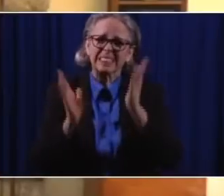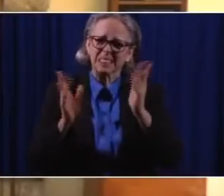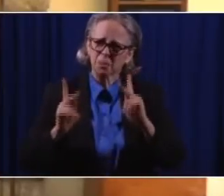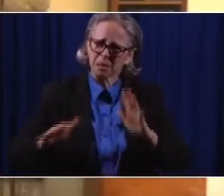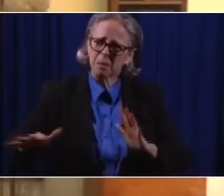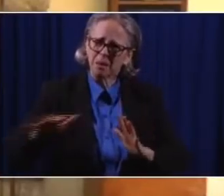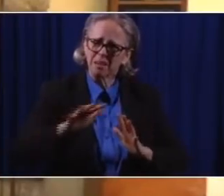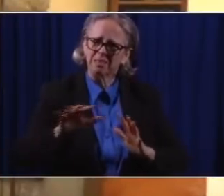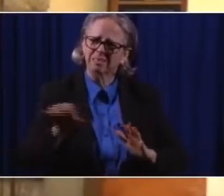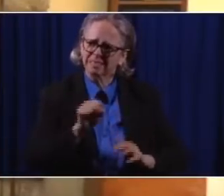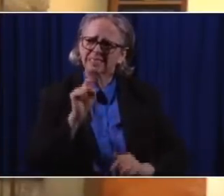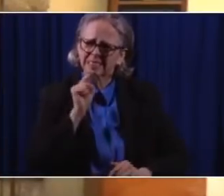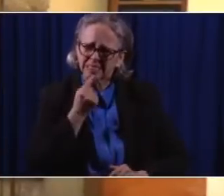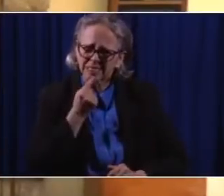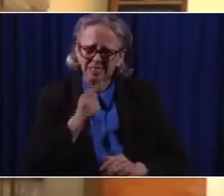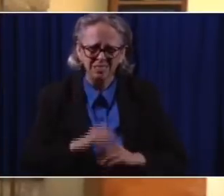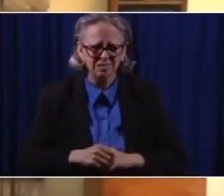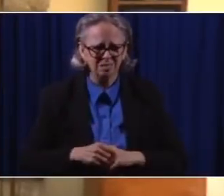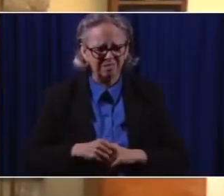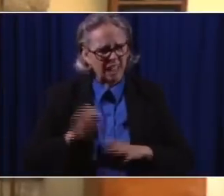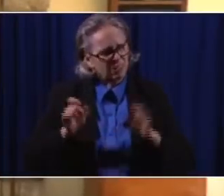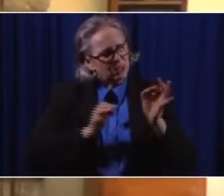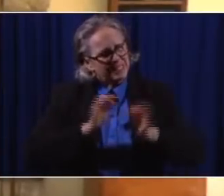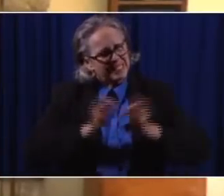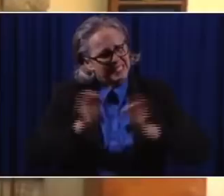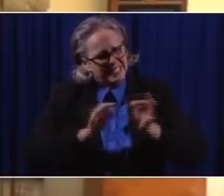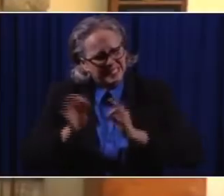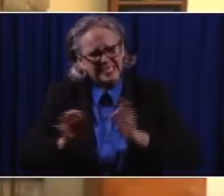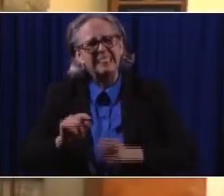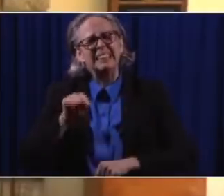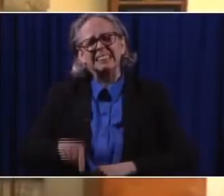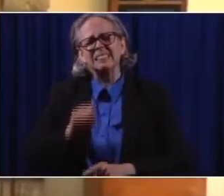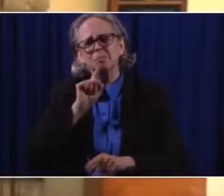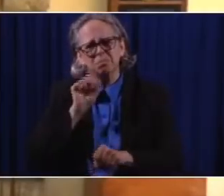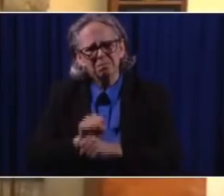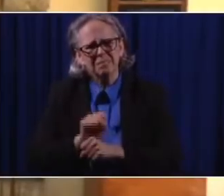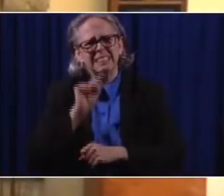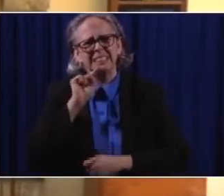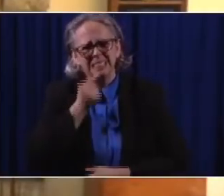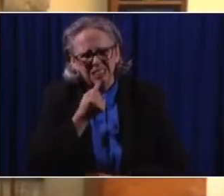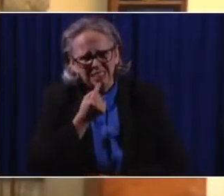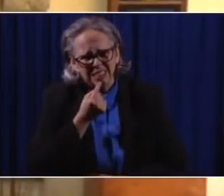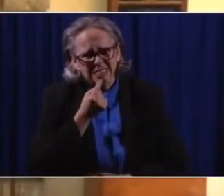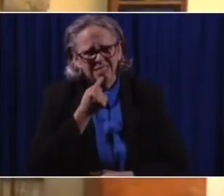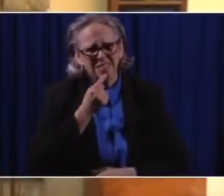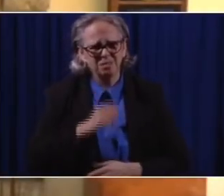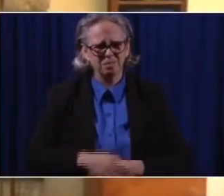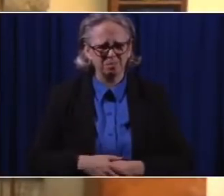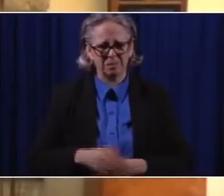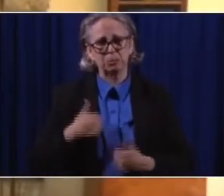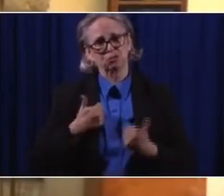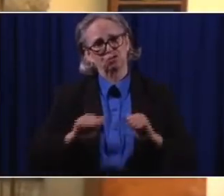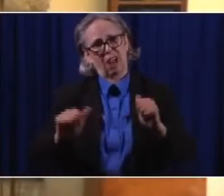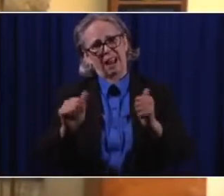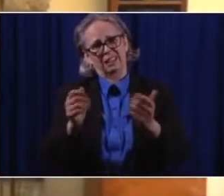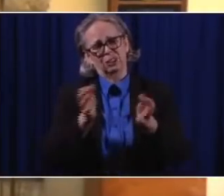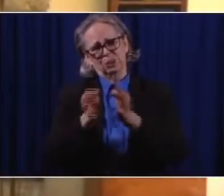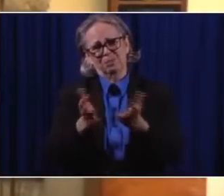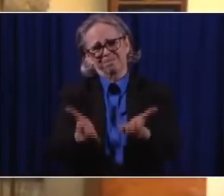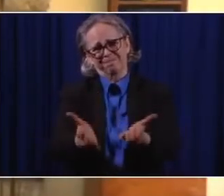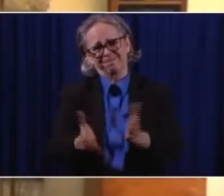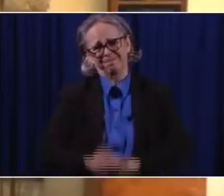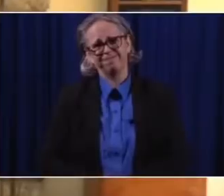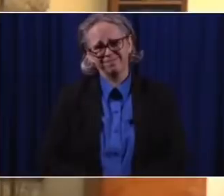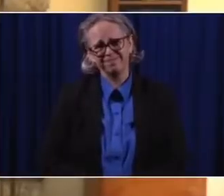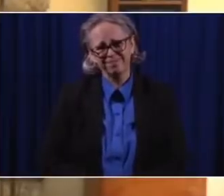them understand the gravity of the situation that we're in today. That's what I'm trying to do. Next